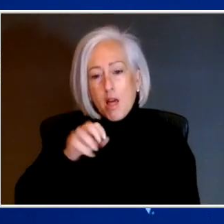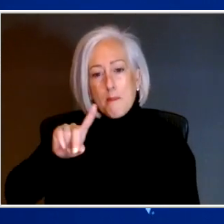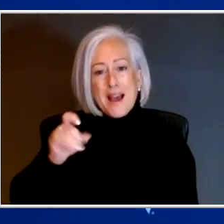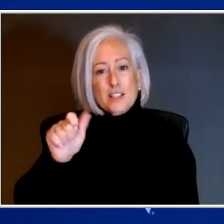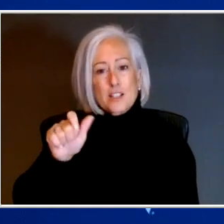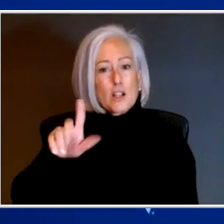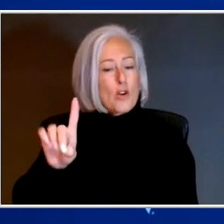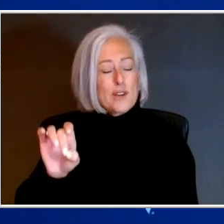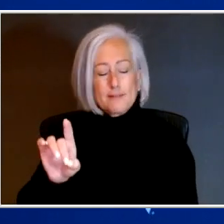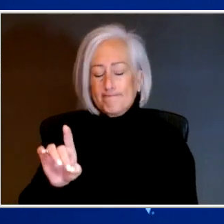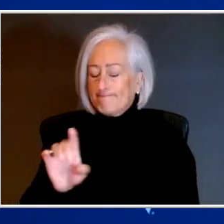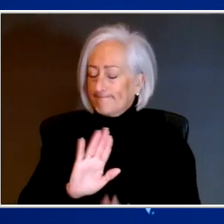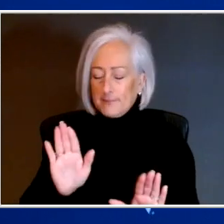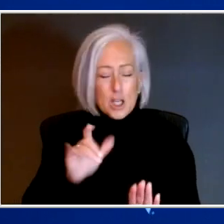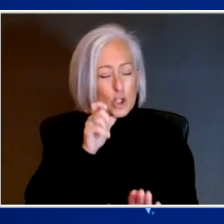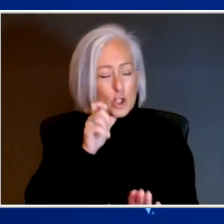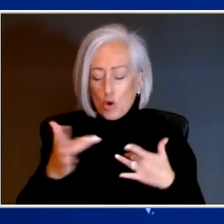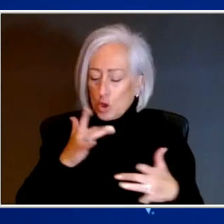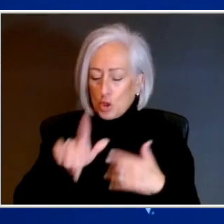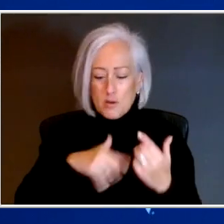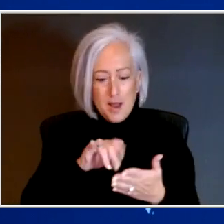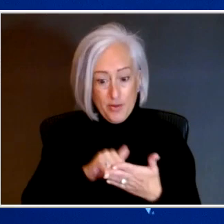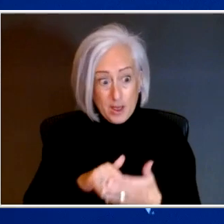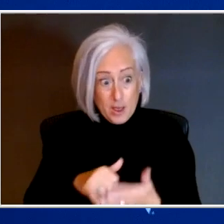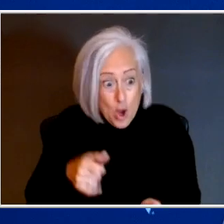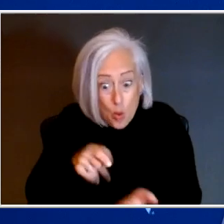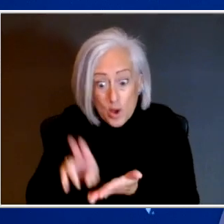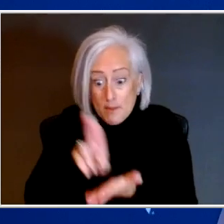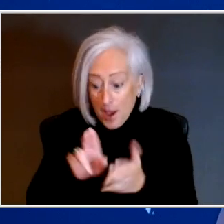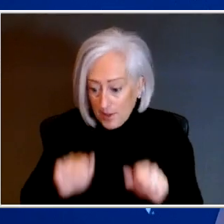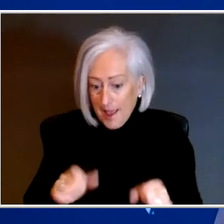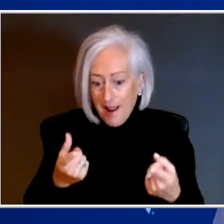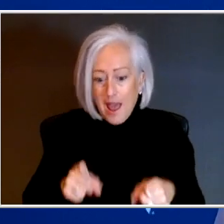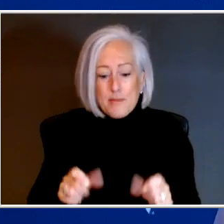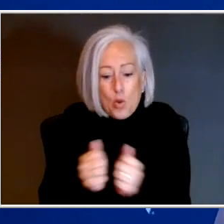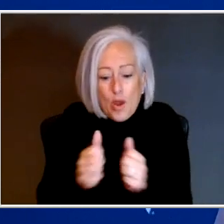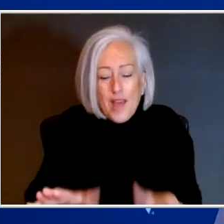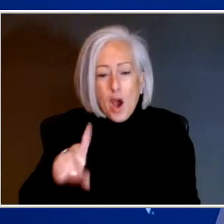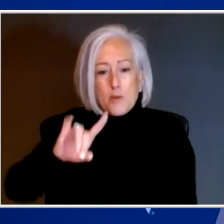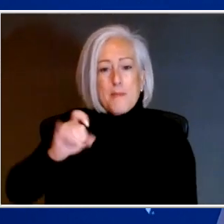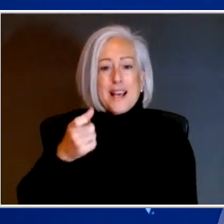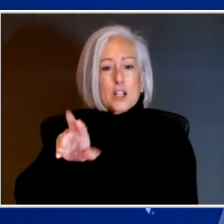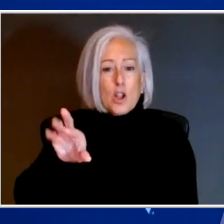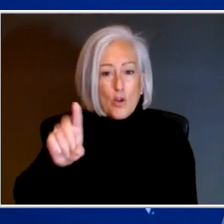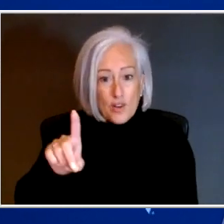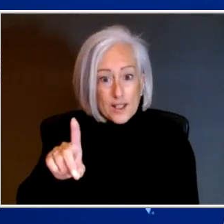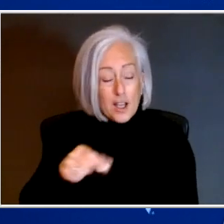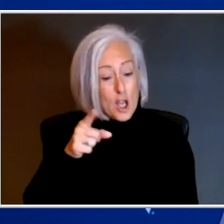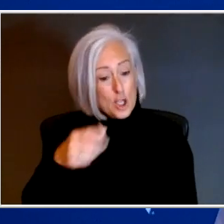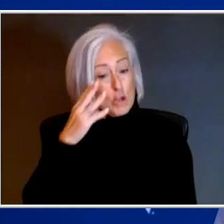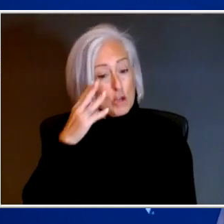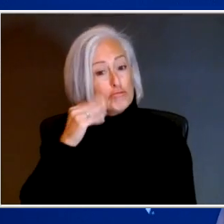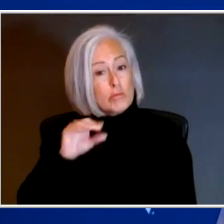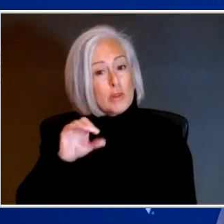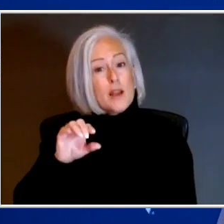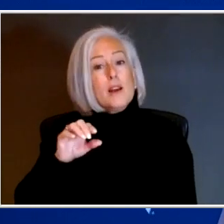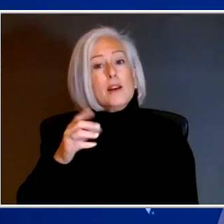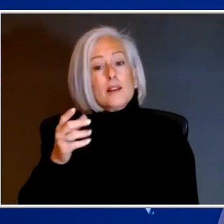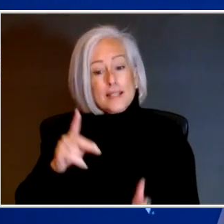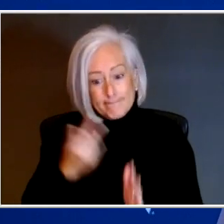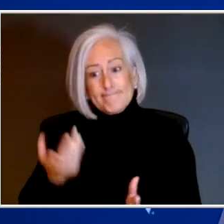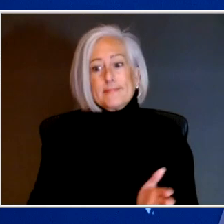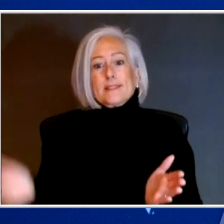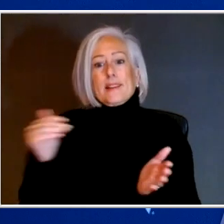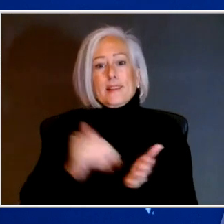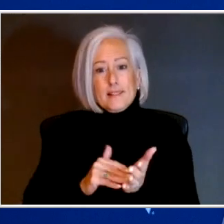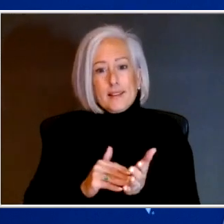We know that rebound can happen even if you don't take Paxlovid. And also, if you do have a rebound in symptoms, we